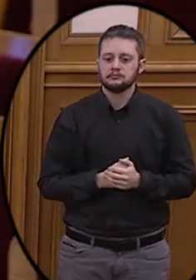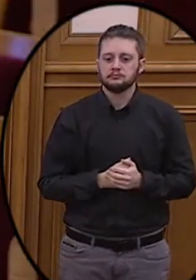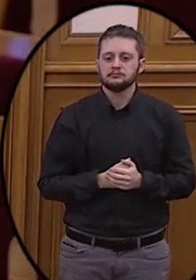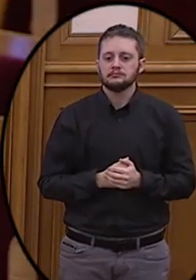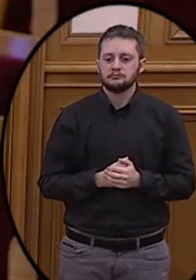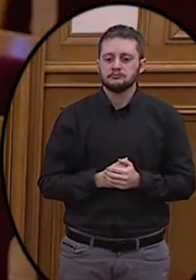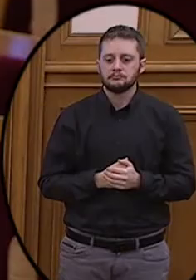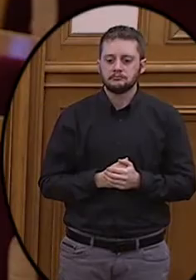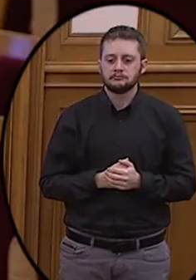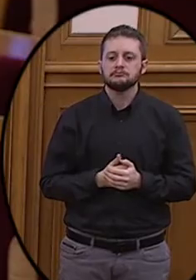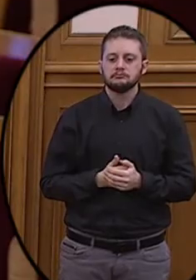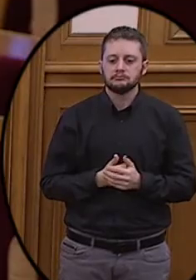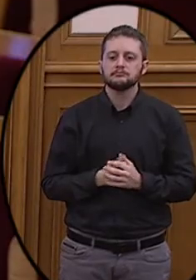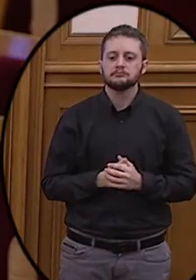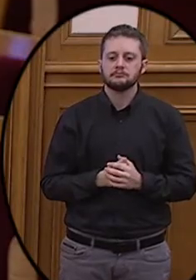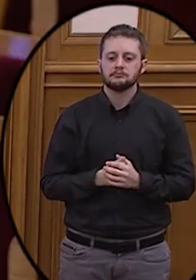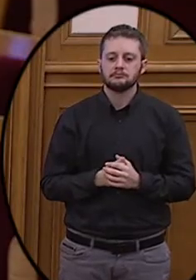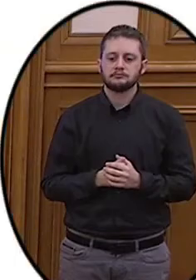And the